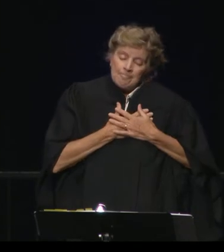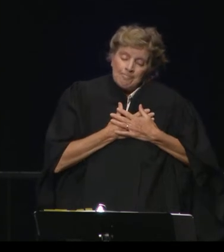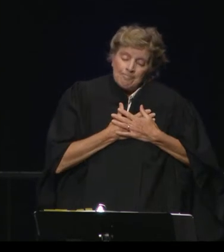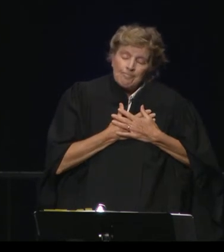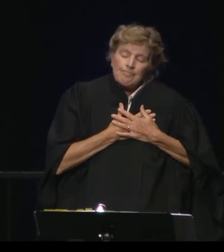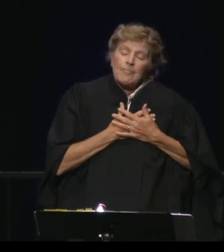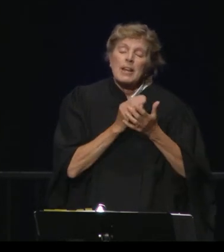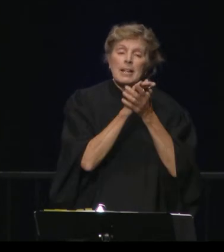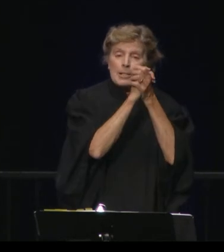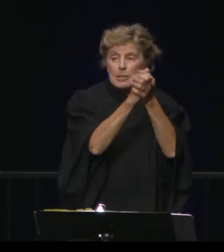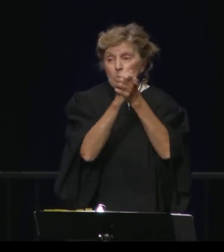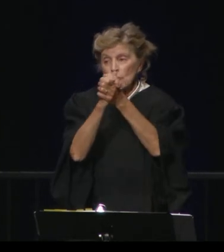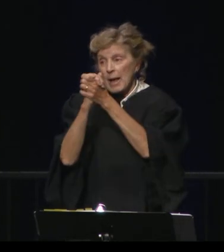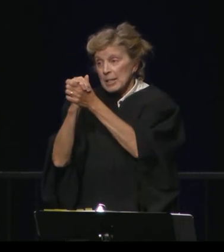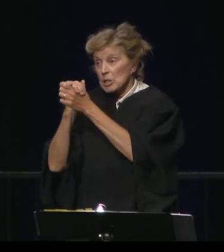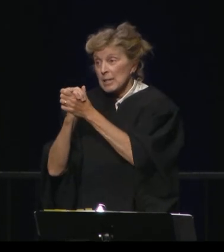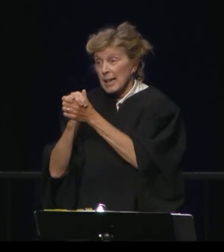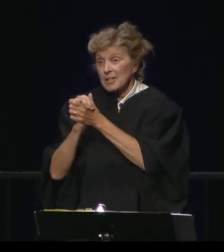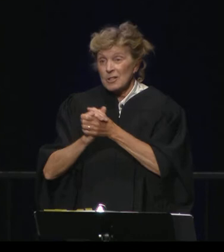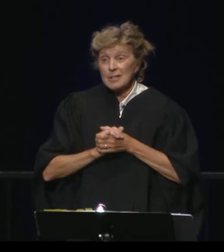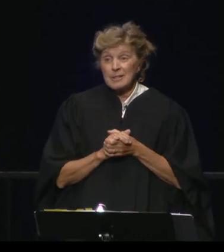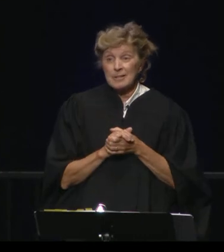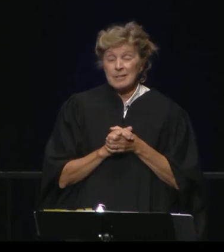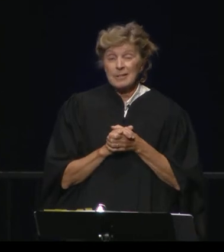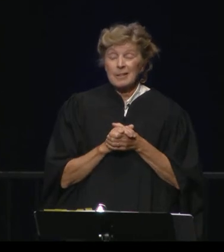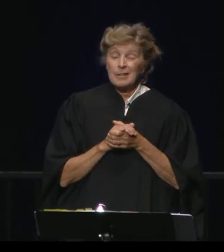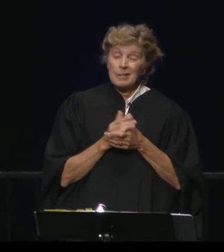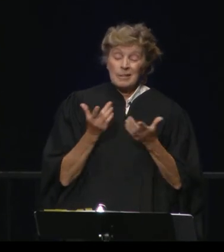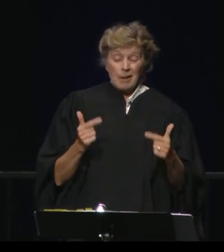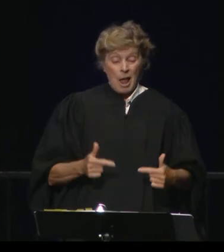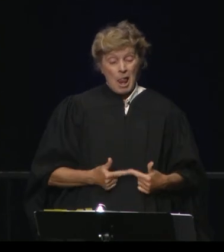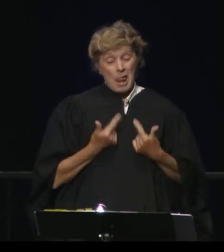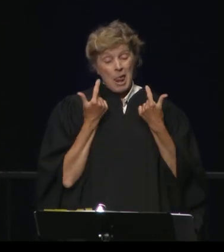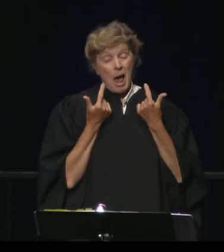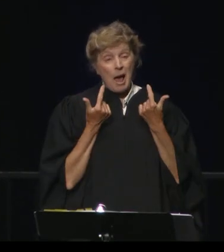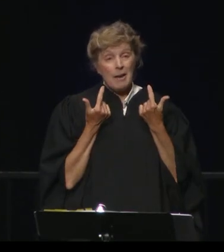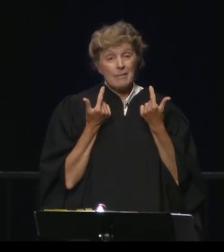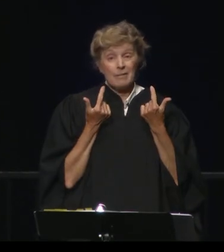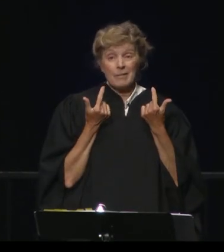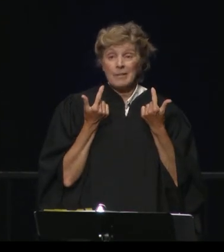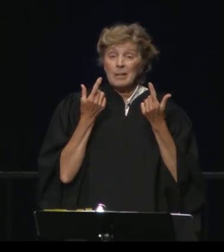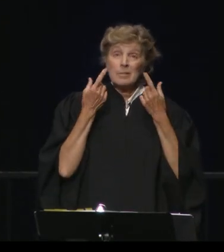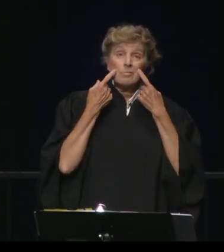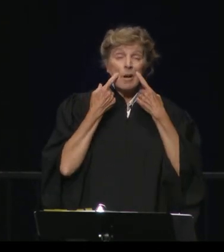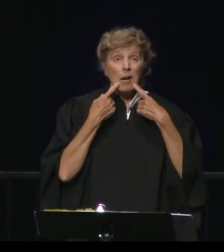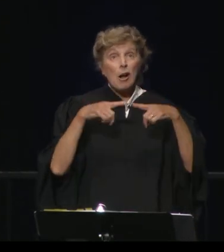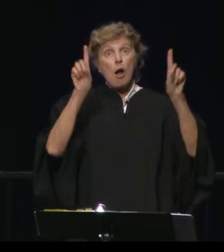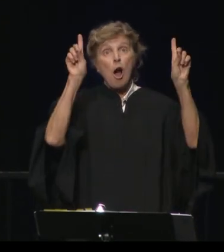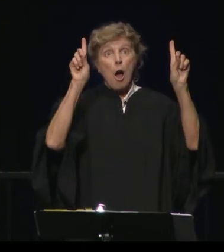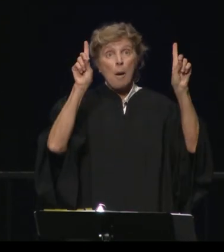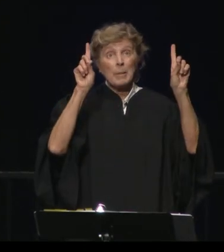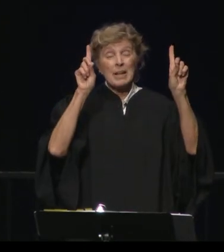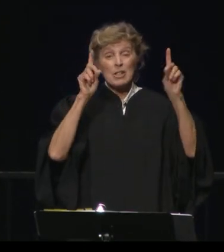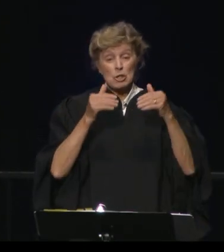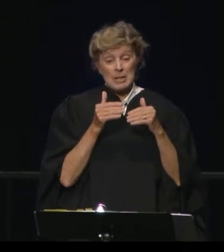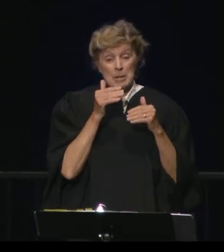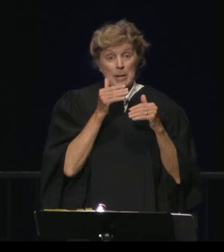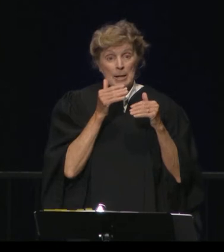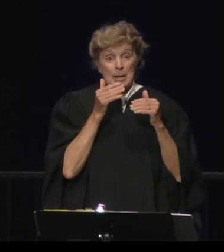congratulations. It is not every day in life that we accomplish a significant